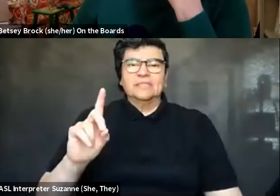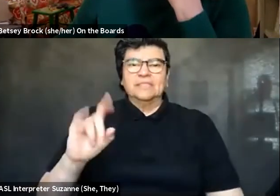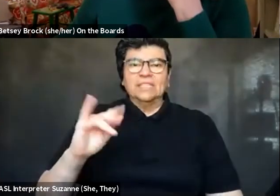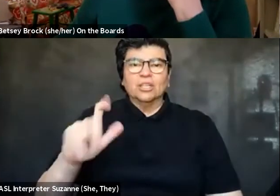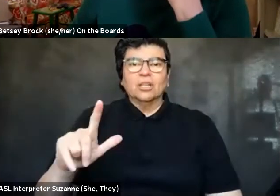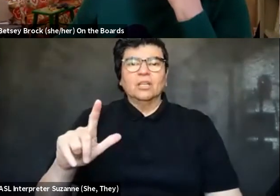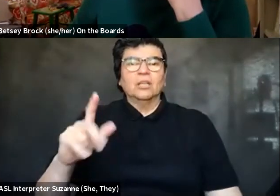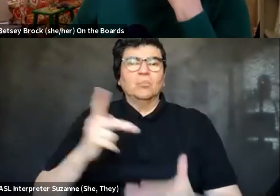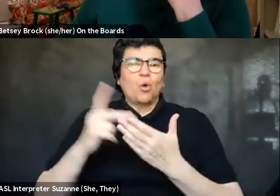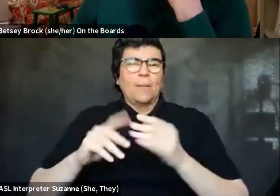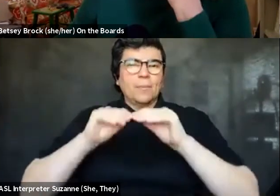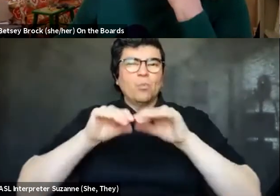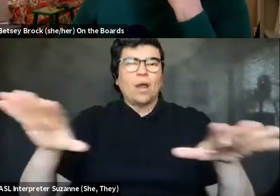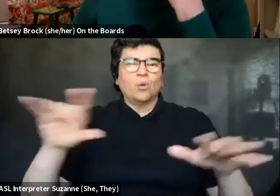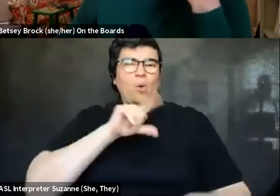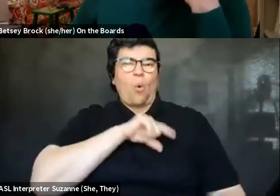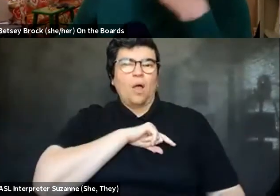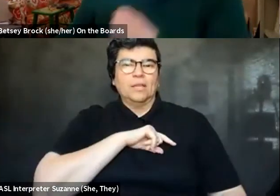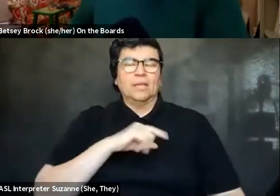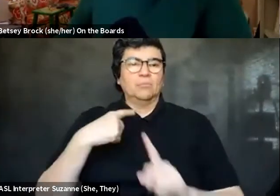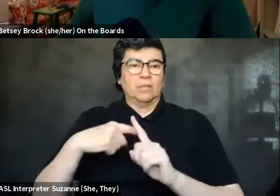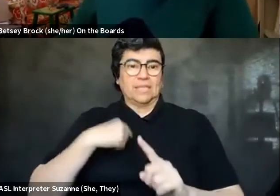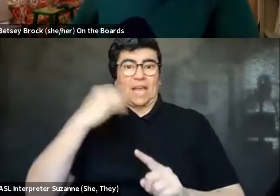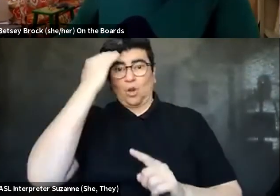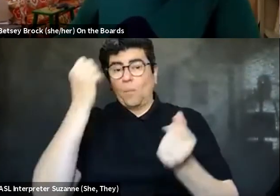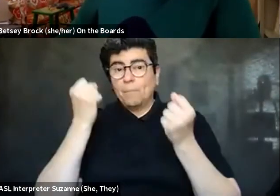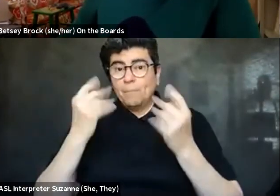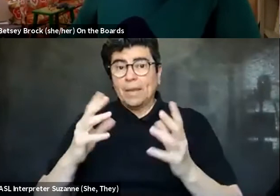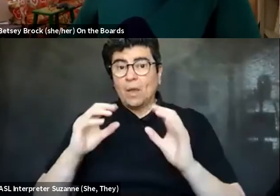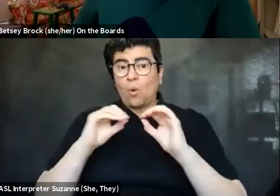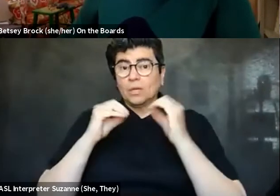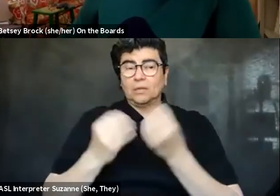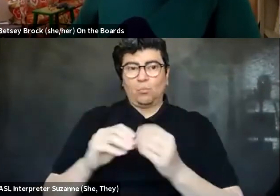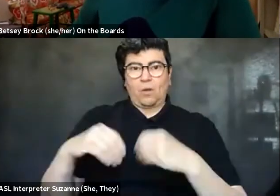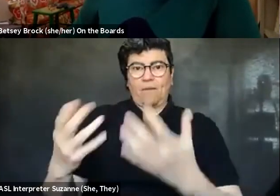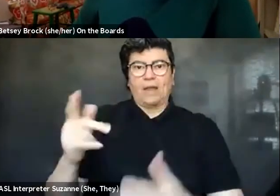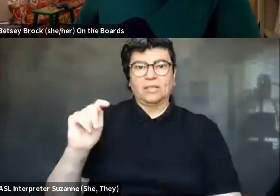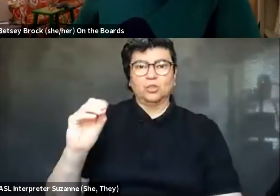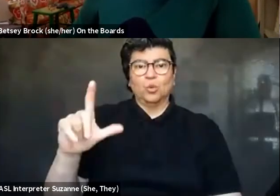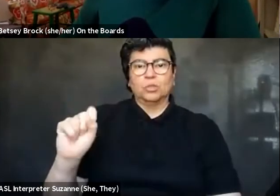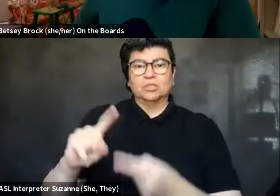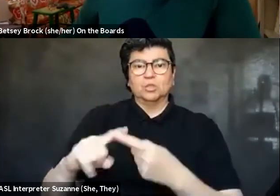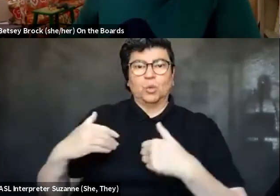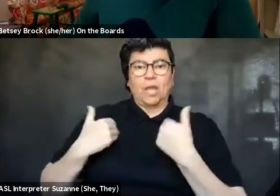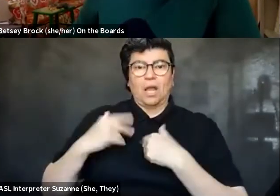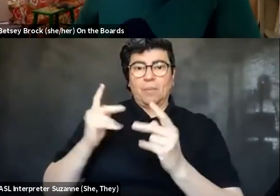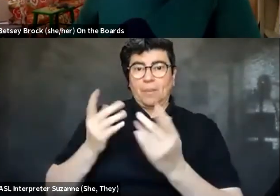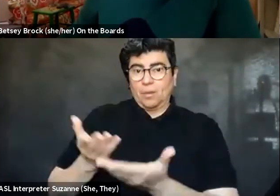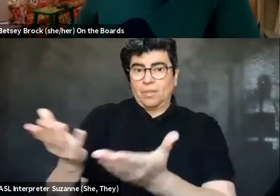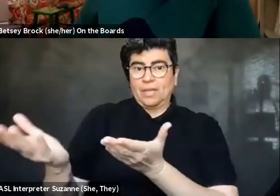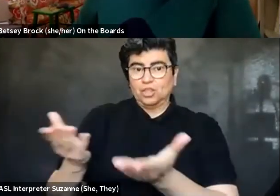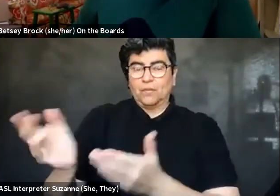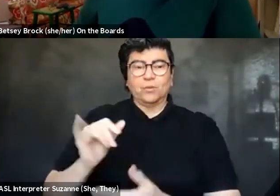et cetera. I guess, and also I know a lot of organizations have been providing tools to the young people that they serve as well.